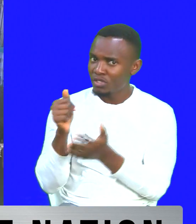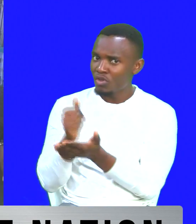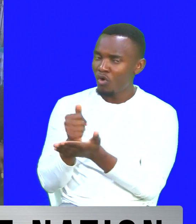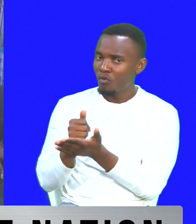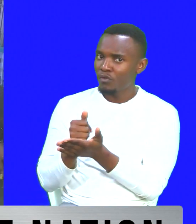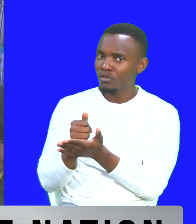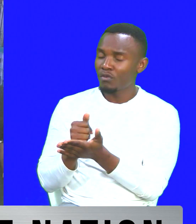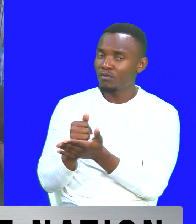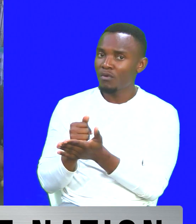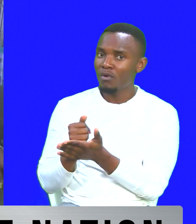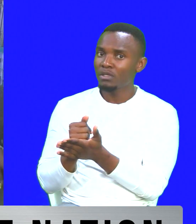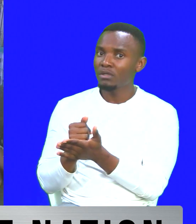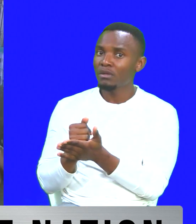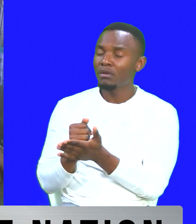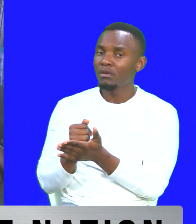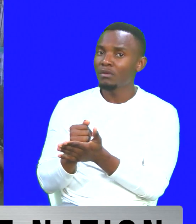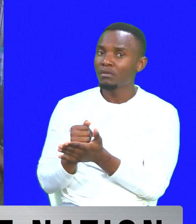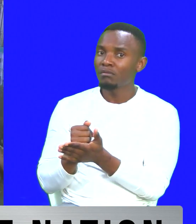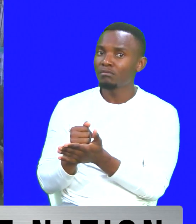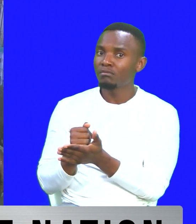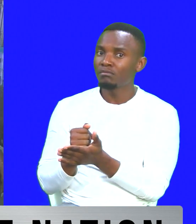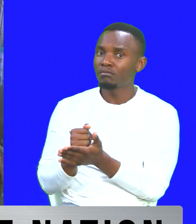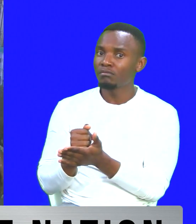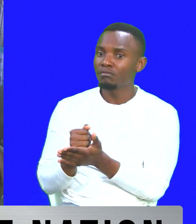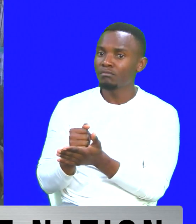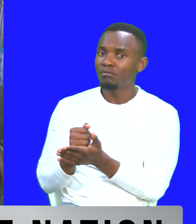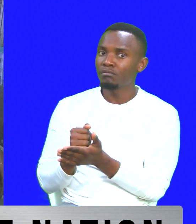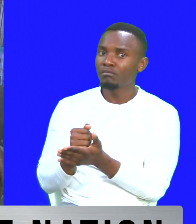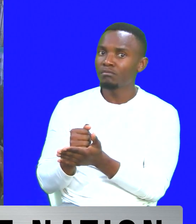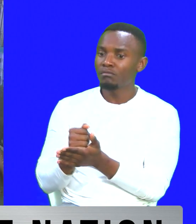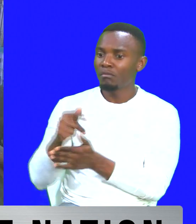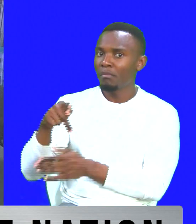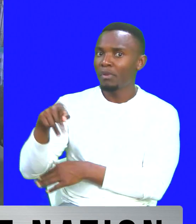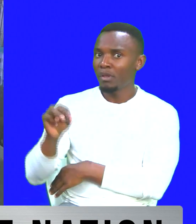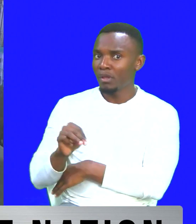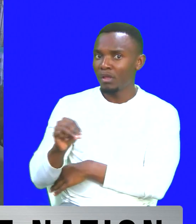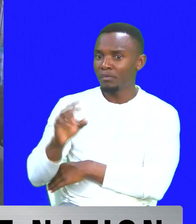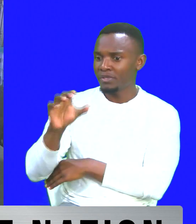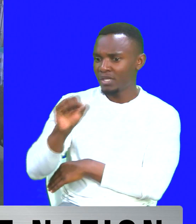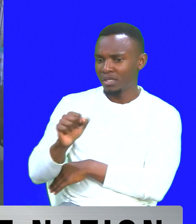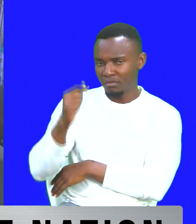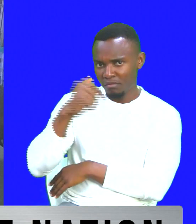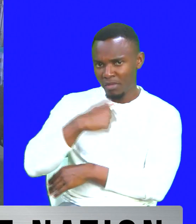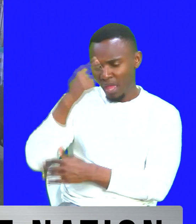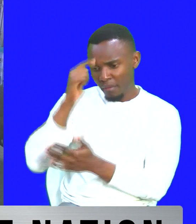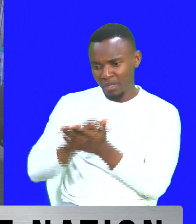secretary, prime CS, right, has been given more power. Right. I don't know if in